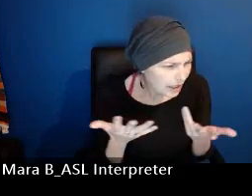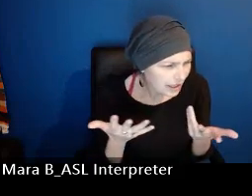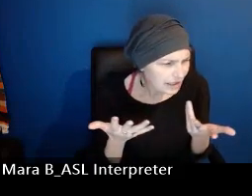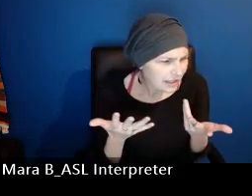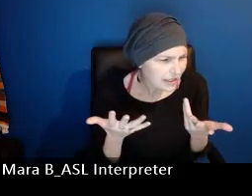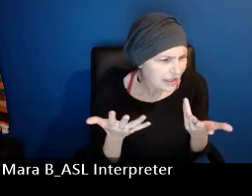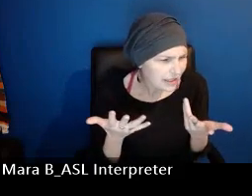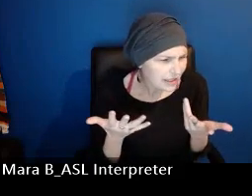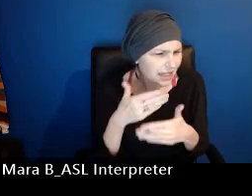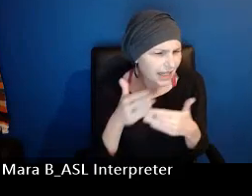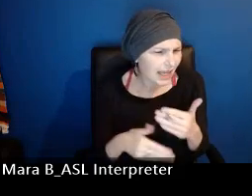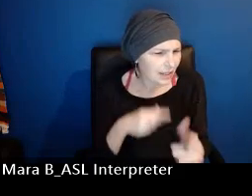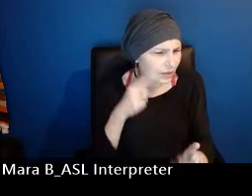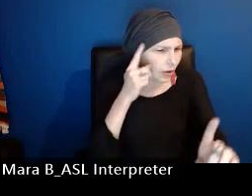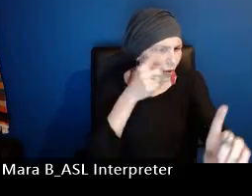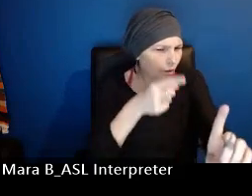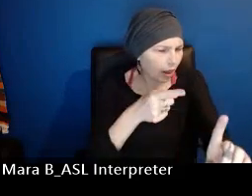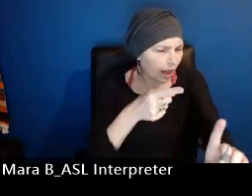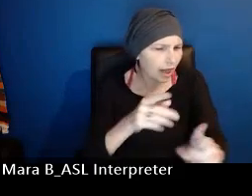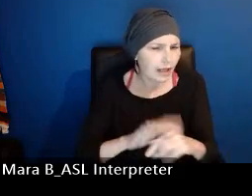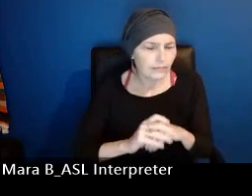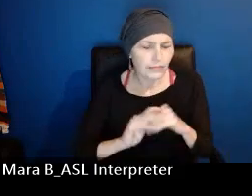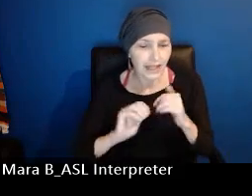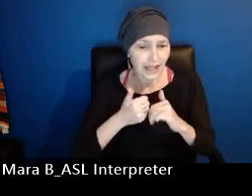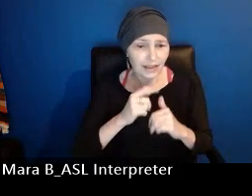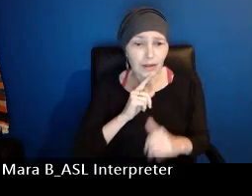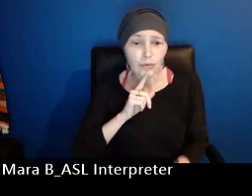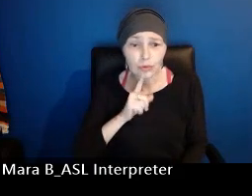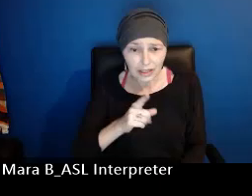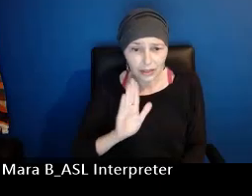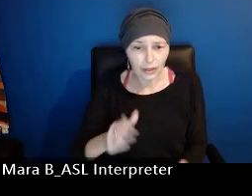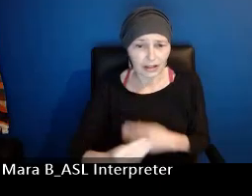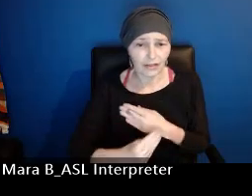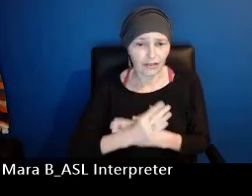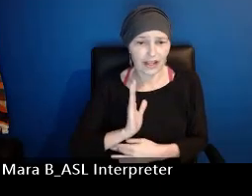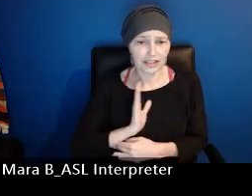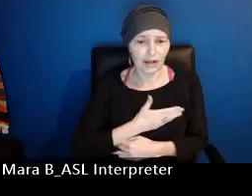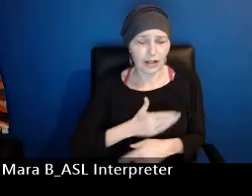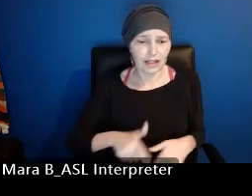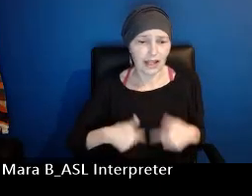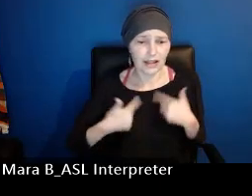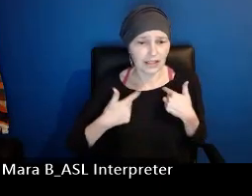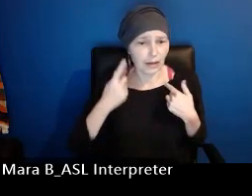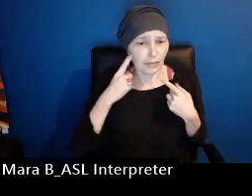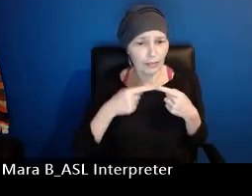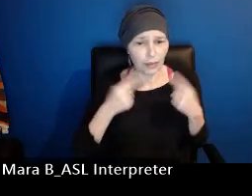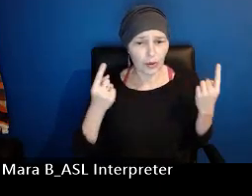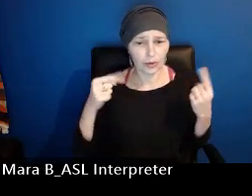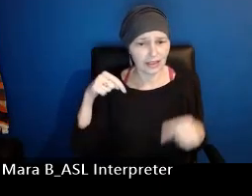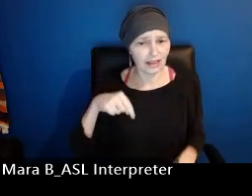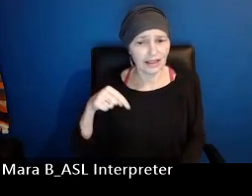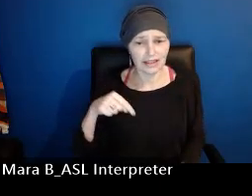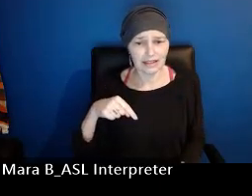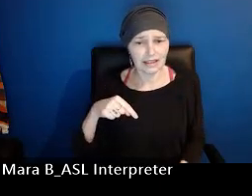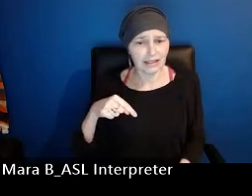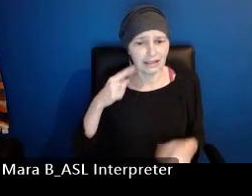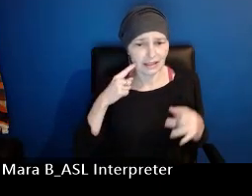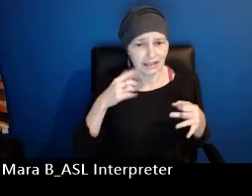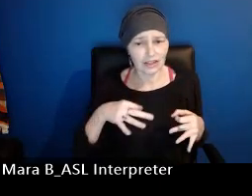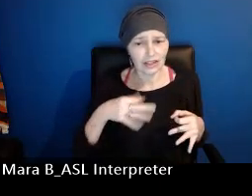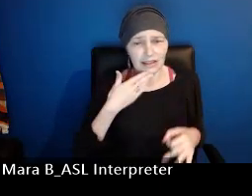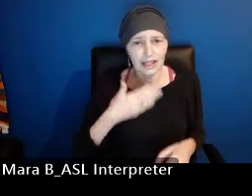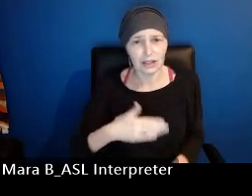goal is and how it will really affect our lives. I'm totally opposed to this. Thank you for the time. Thank you,